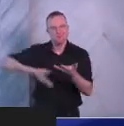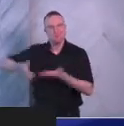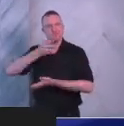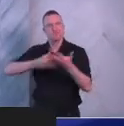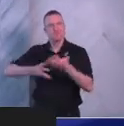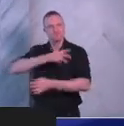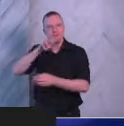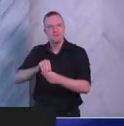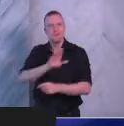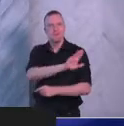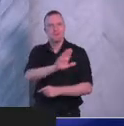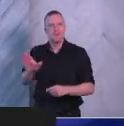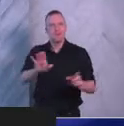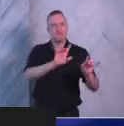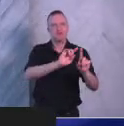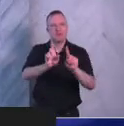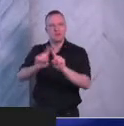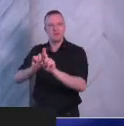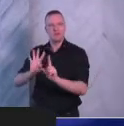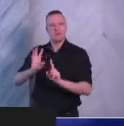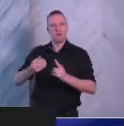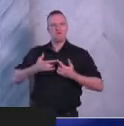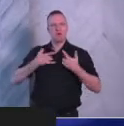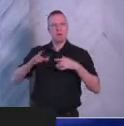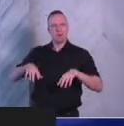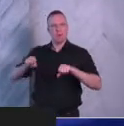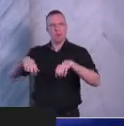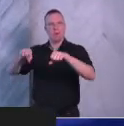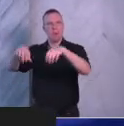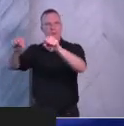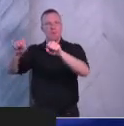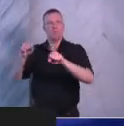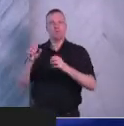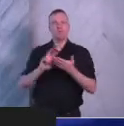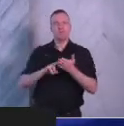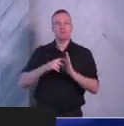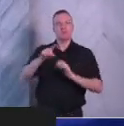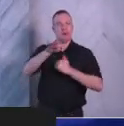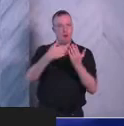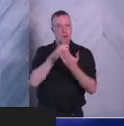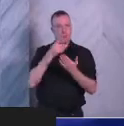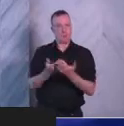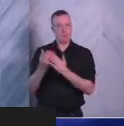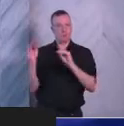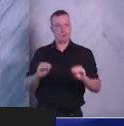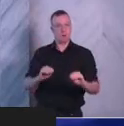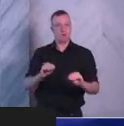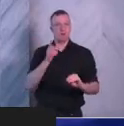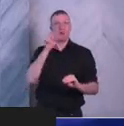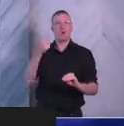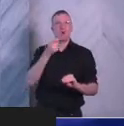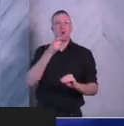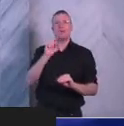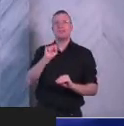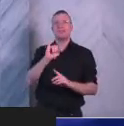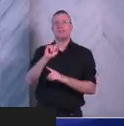participate in various different cultural events that they have, so that all newcomers, not just members of our Sikh community,